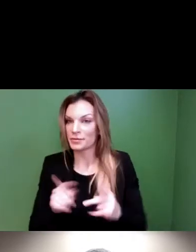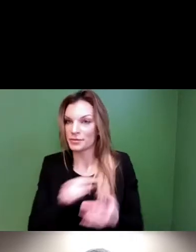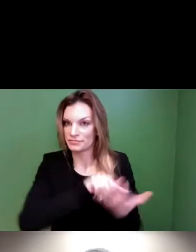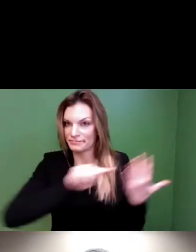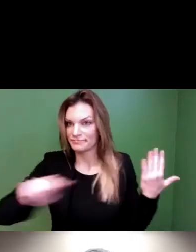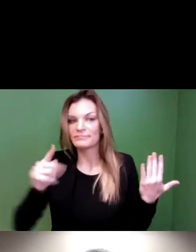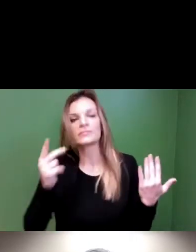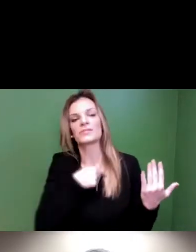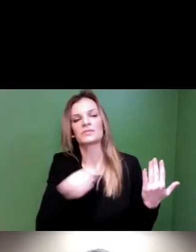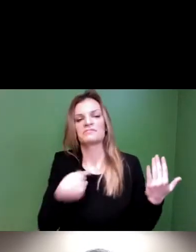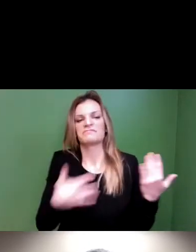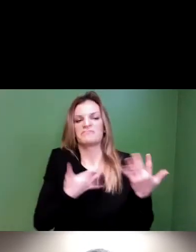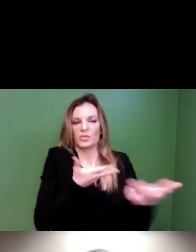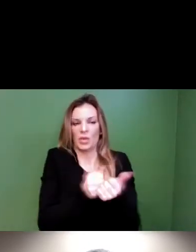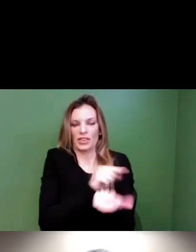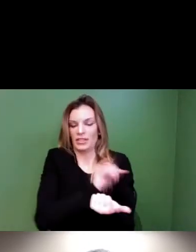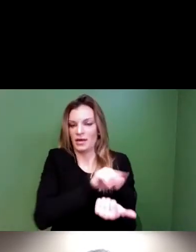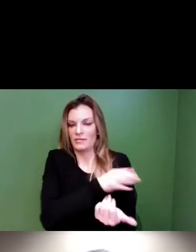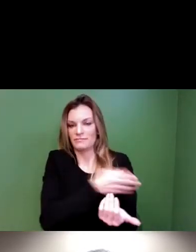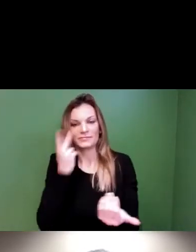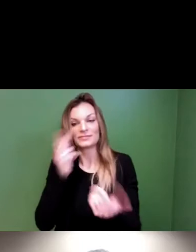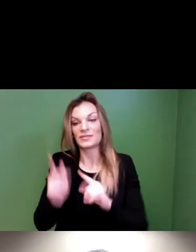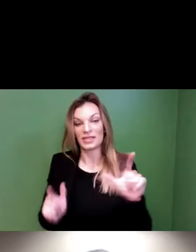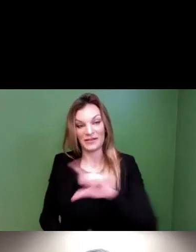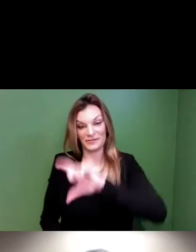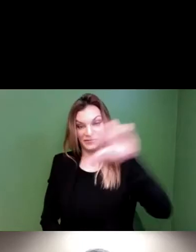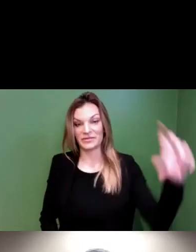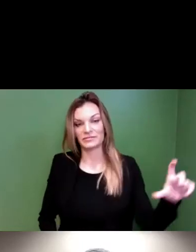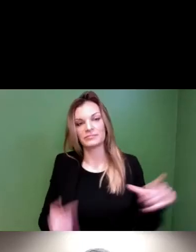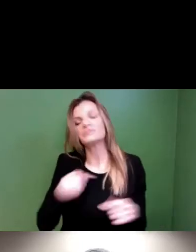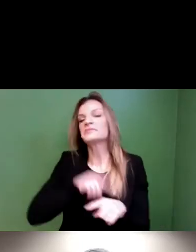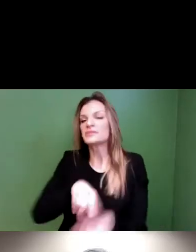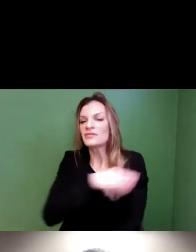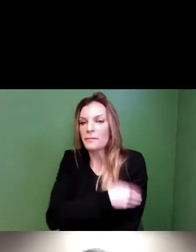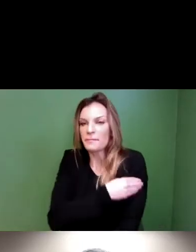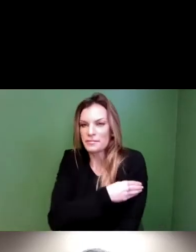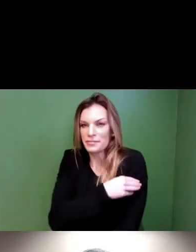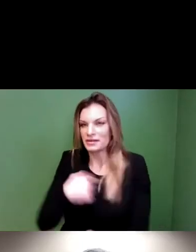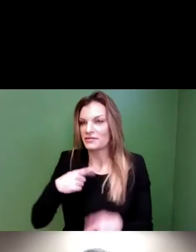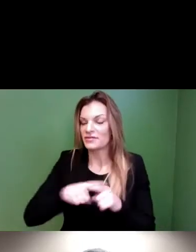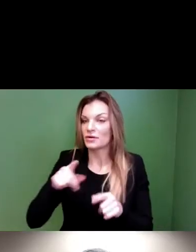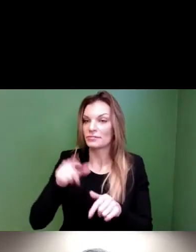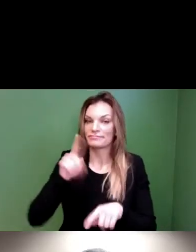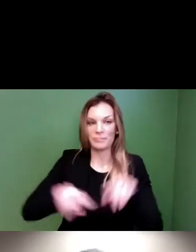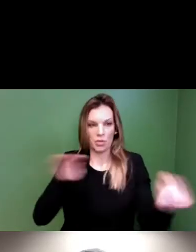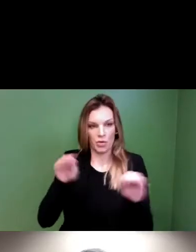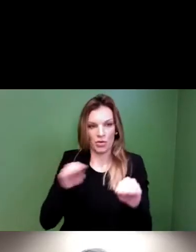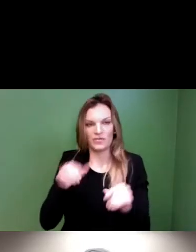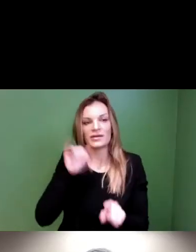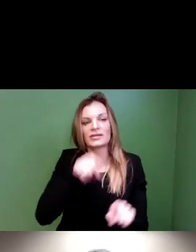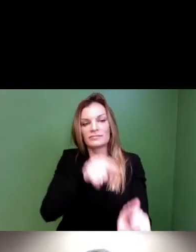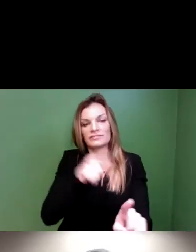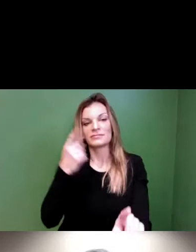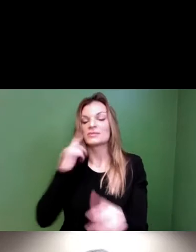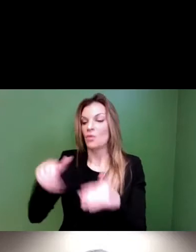and you can see on the left side, you have just one or two muscle groups that are paralyzed, and on the right side, you see the entire body